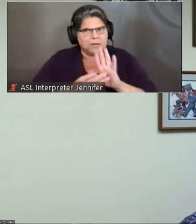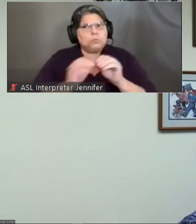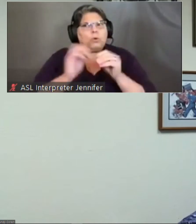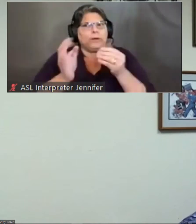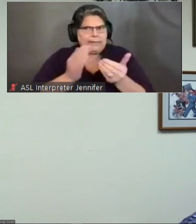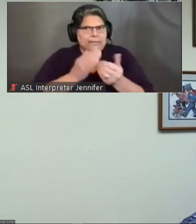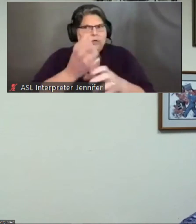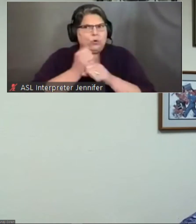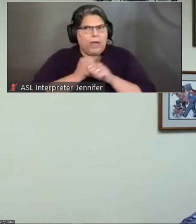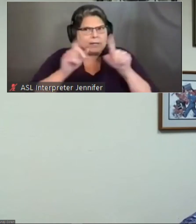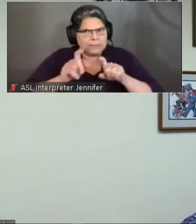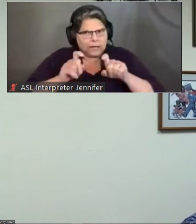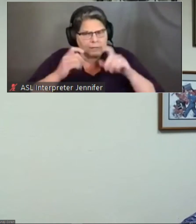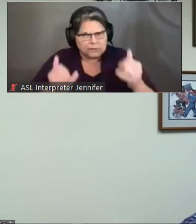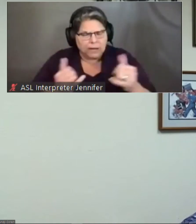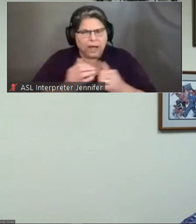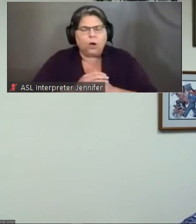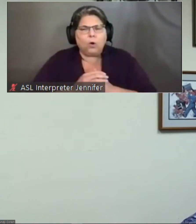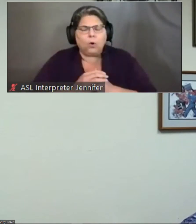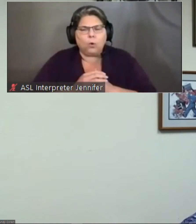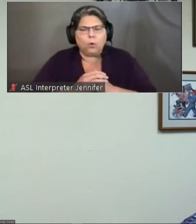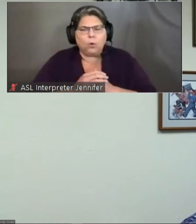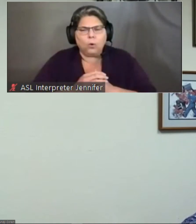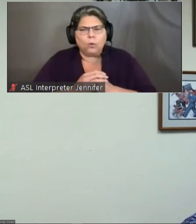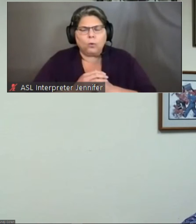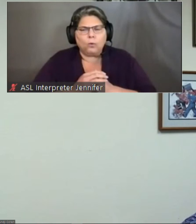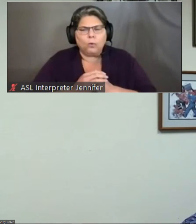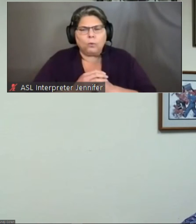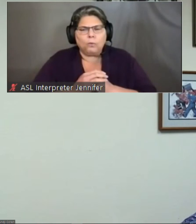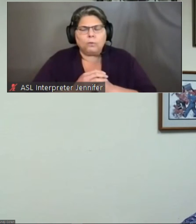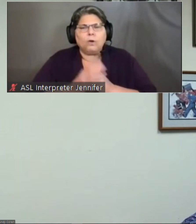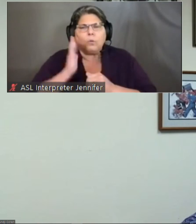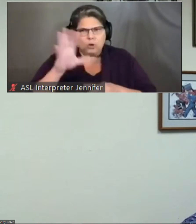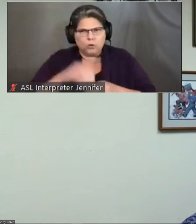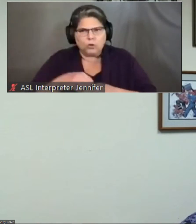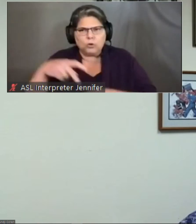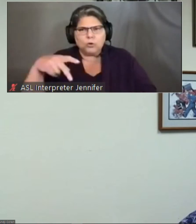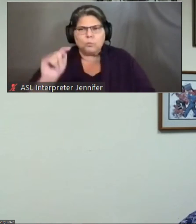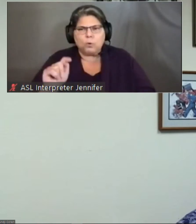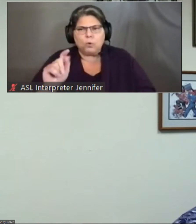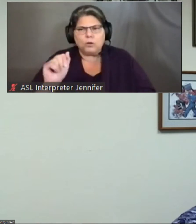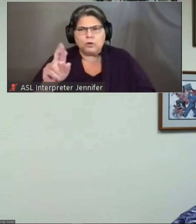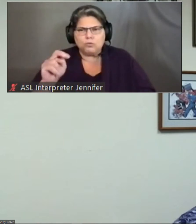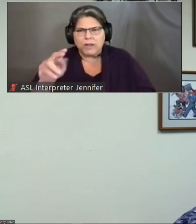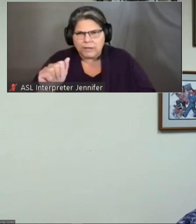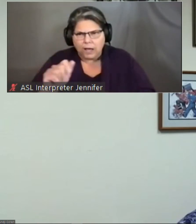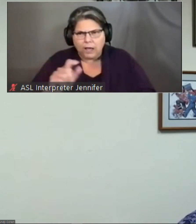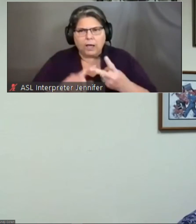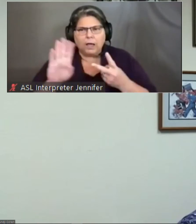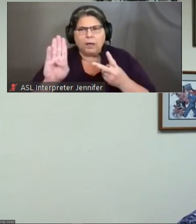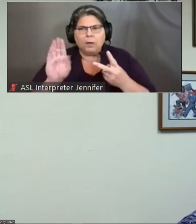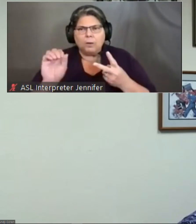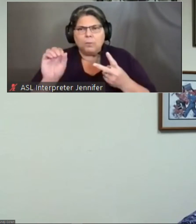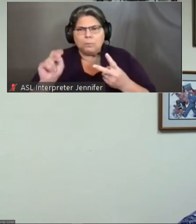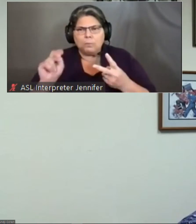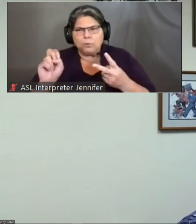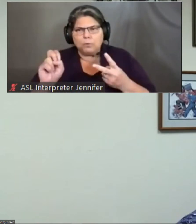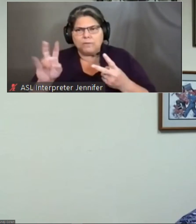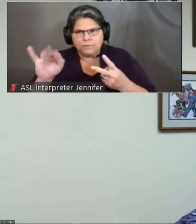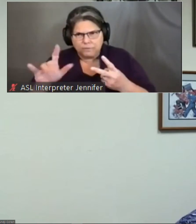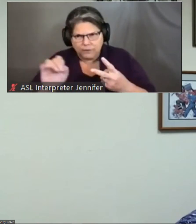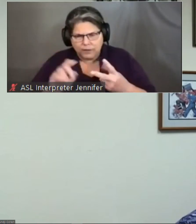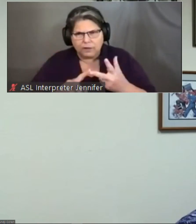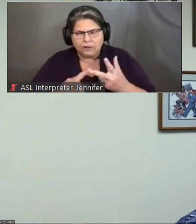before. The cycle will include Point Arena, Boonville, and the following Friday, Laytonville,